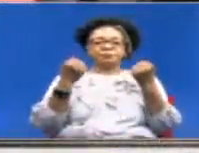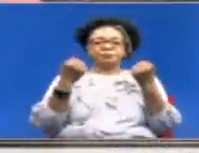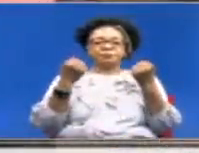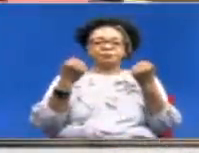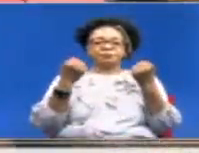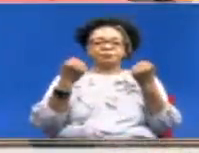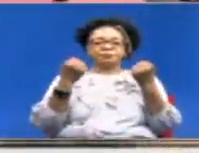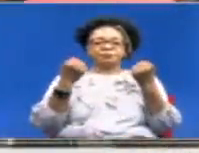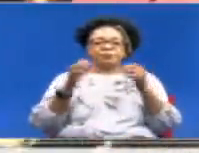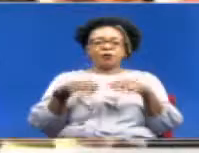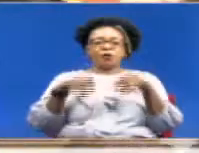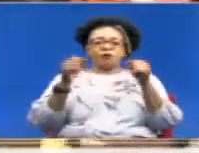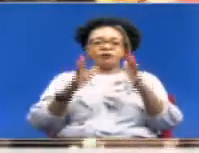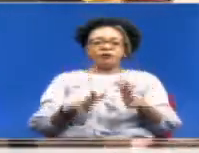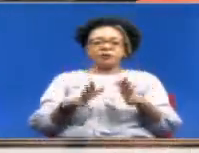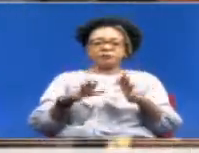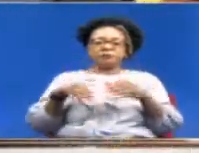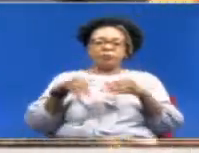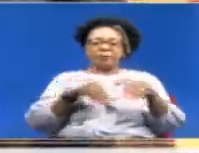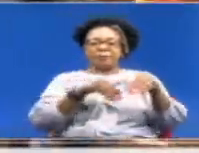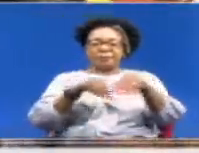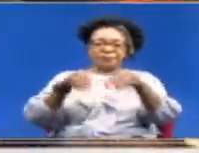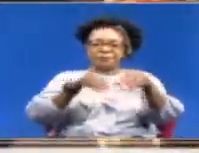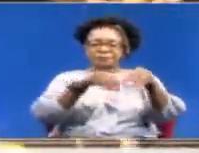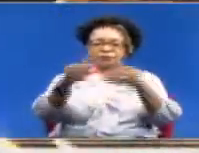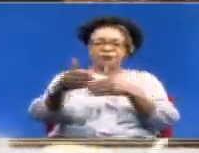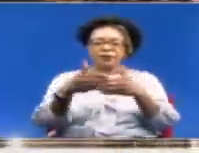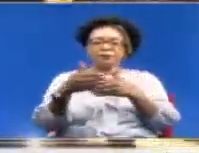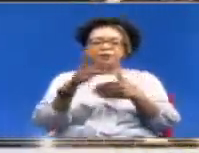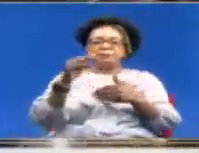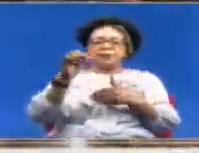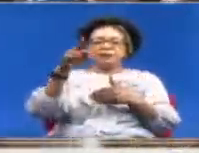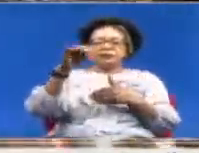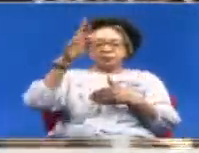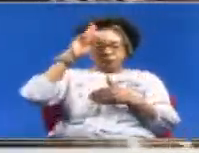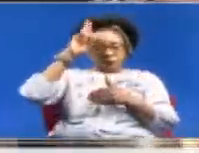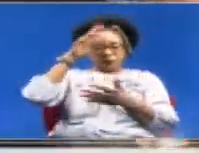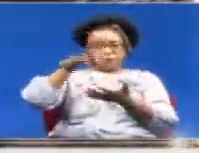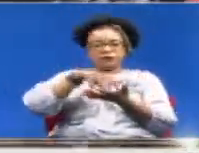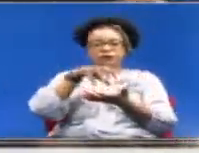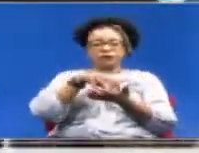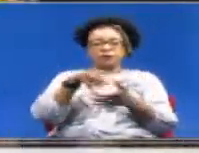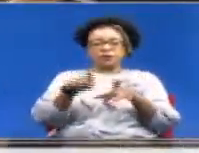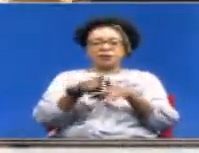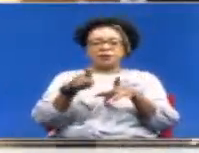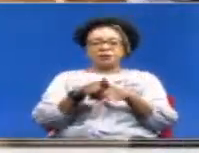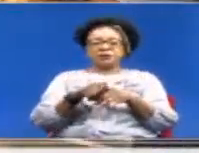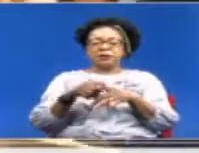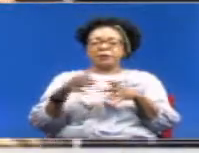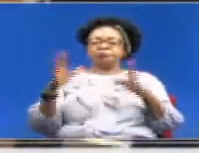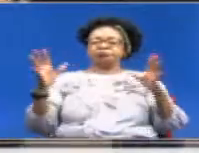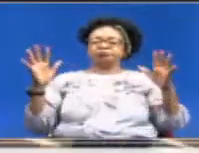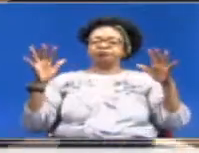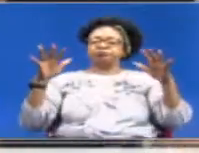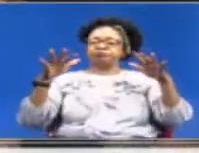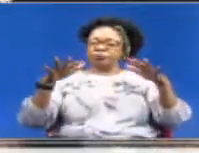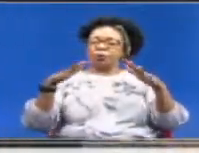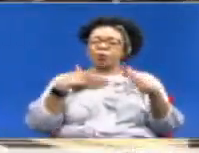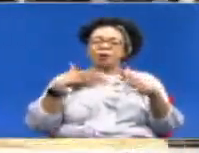The officers frog-marched the suspect to the nearby Malinya police patrol base as the irate crowd bade for his